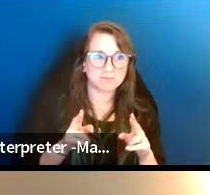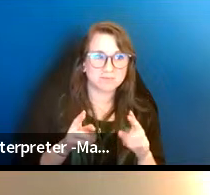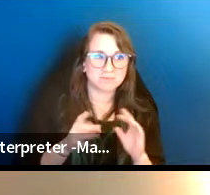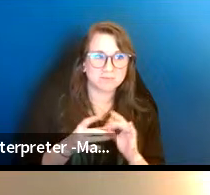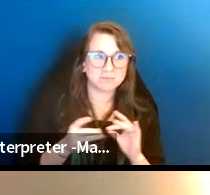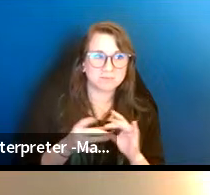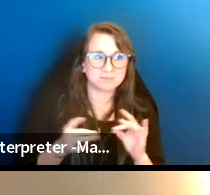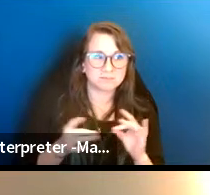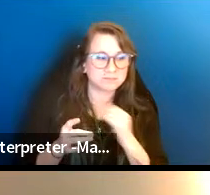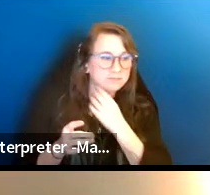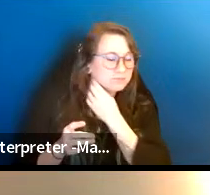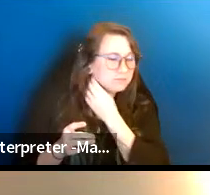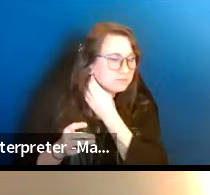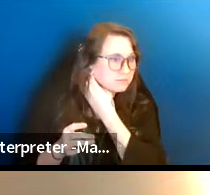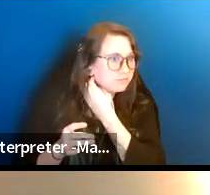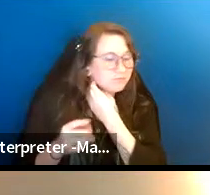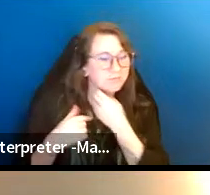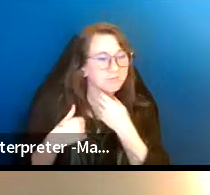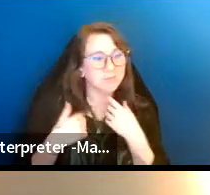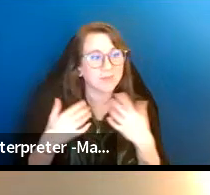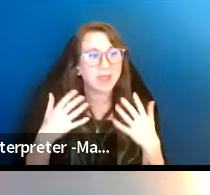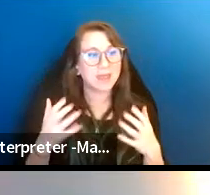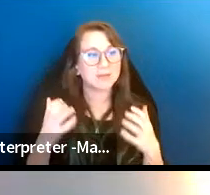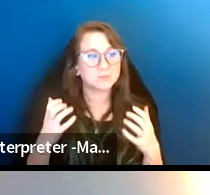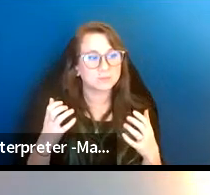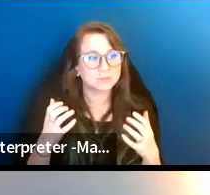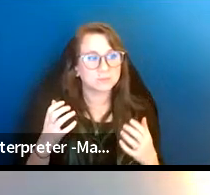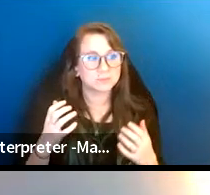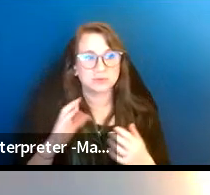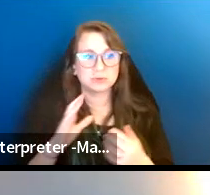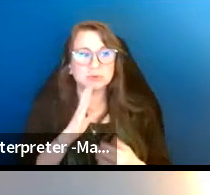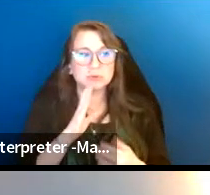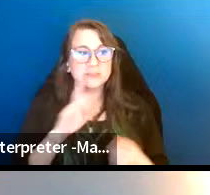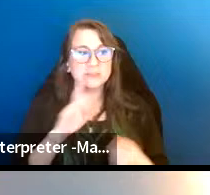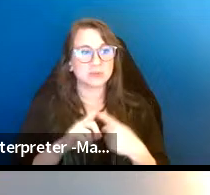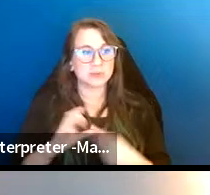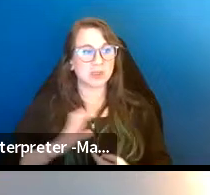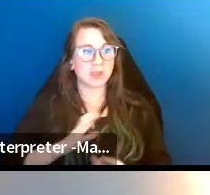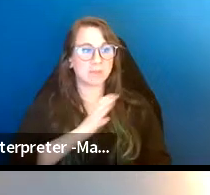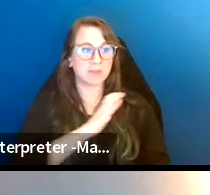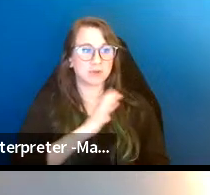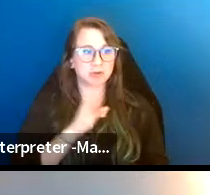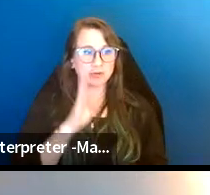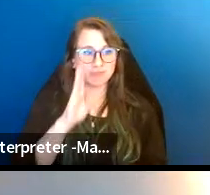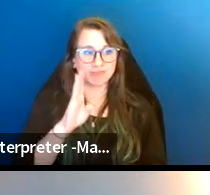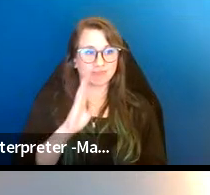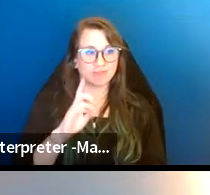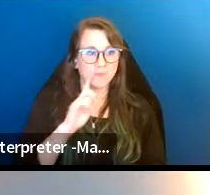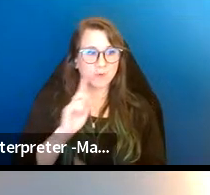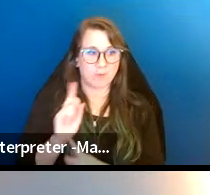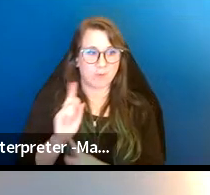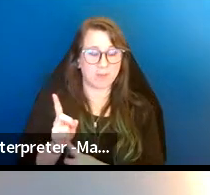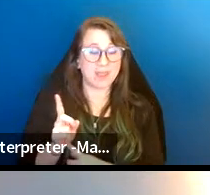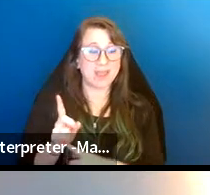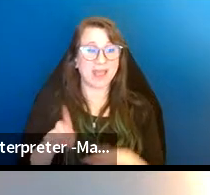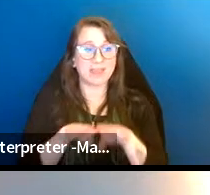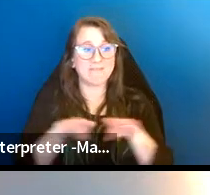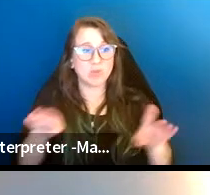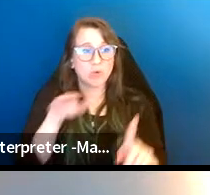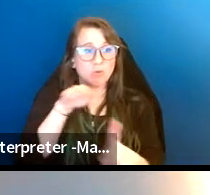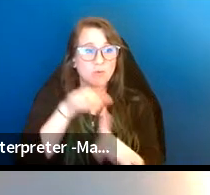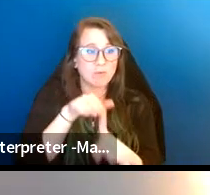parliamentarian. I just wanted to speak to the commissioners for a moment. just as a floor reminder,